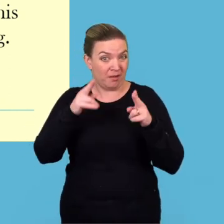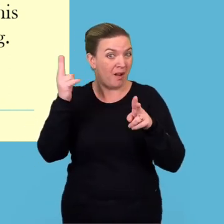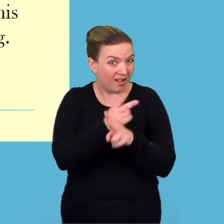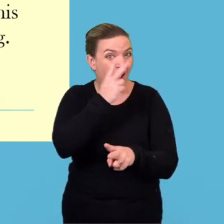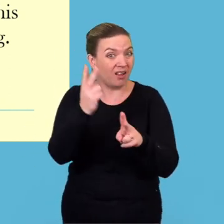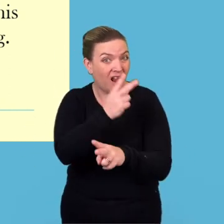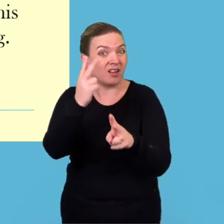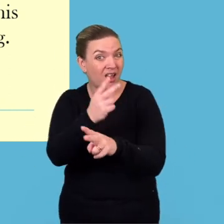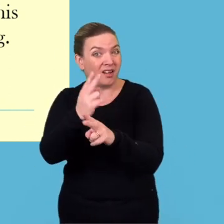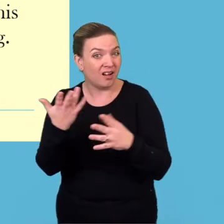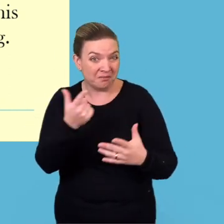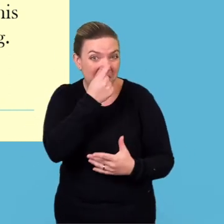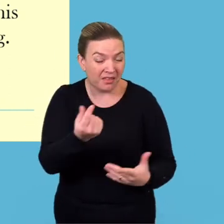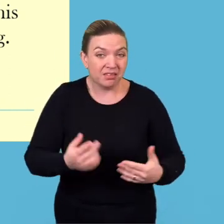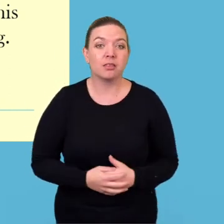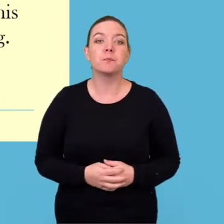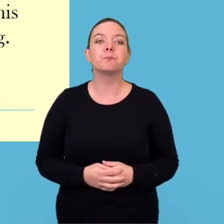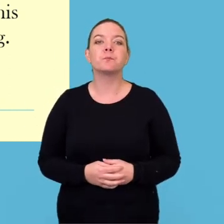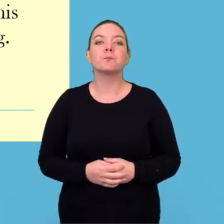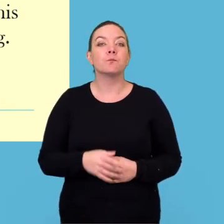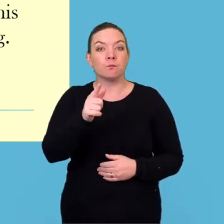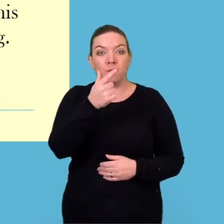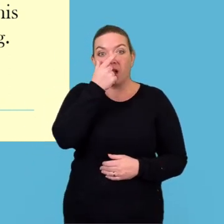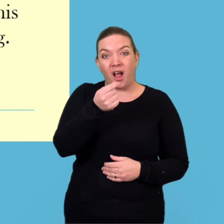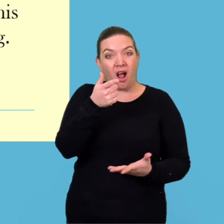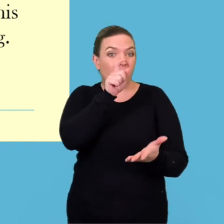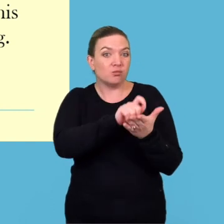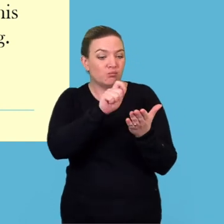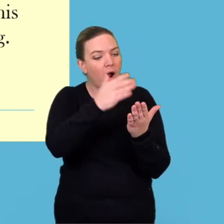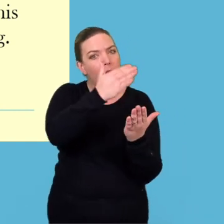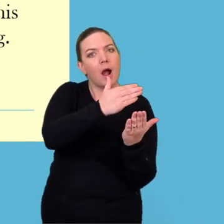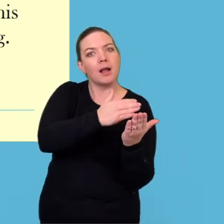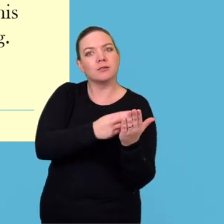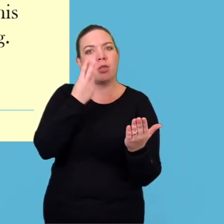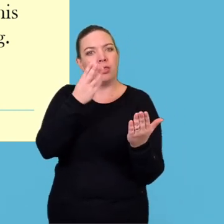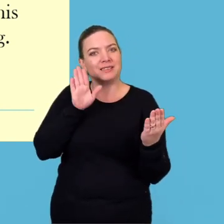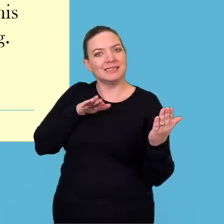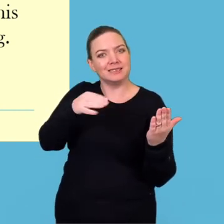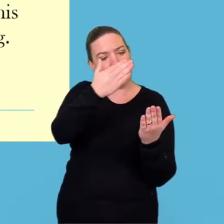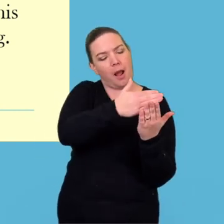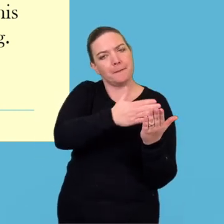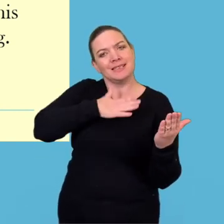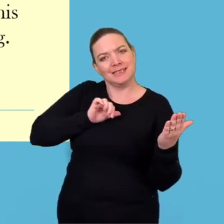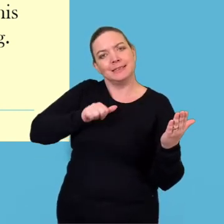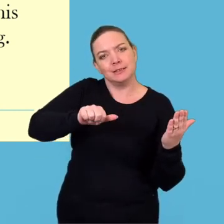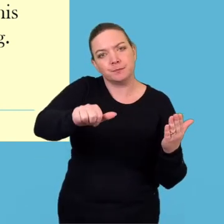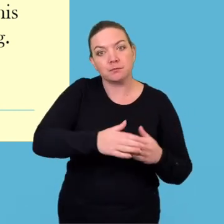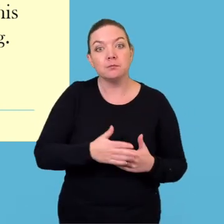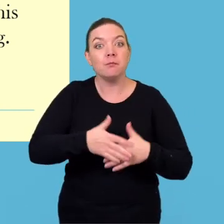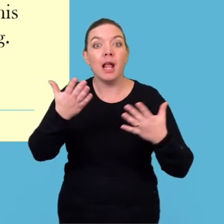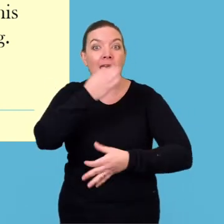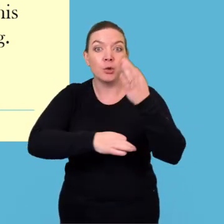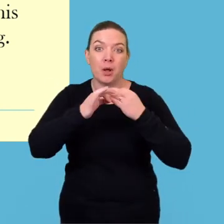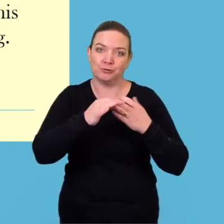getstarted@bbk.ac.uk, and you can watch this video as many times as you like if there's anything you'd like to go back to. If you like, you could write down up to 3